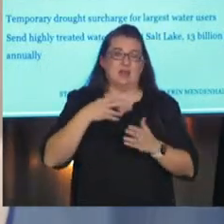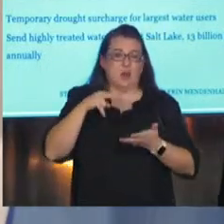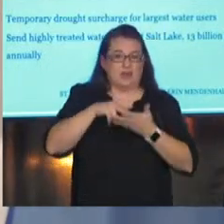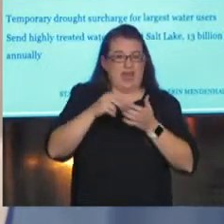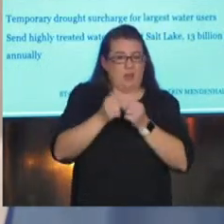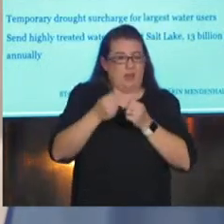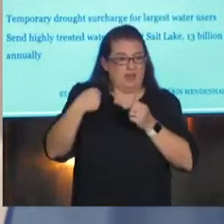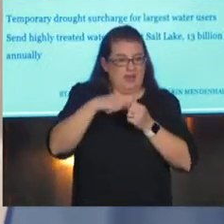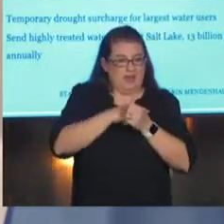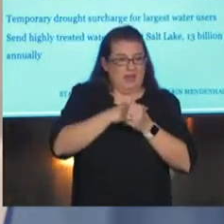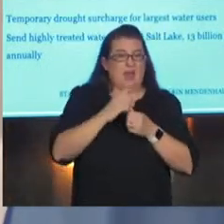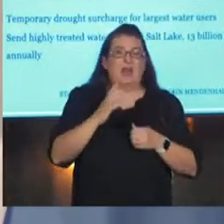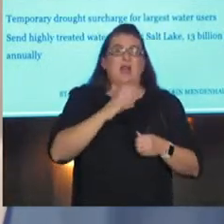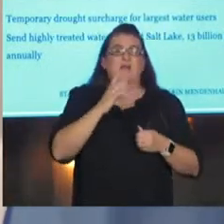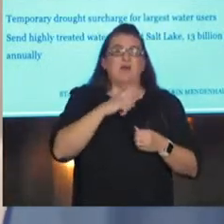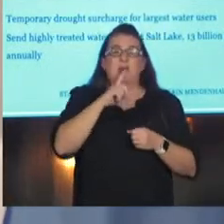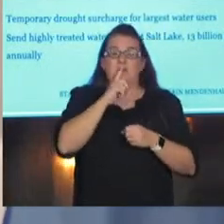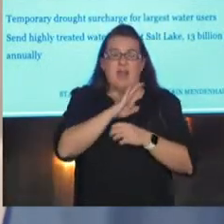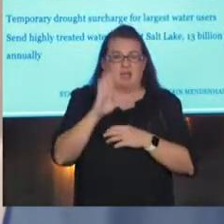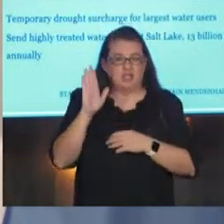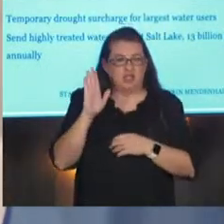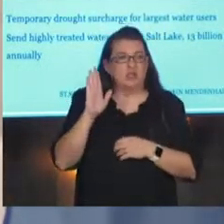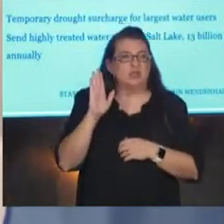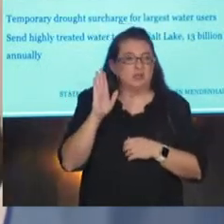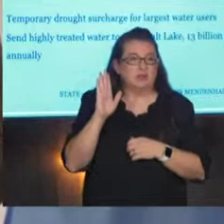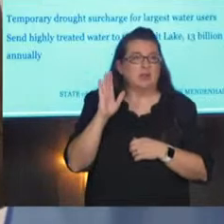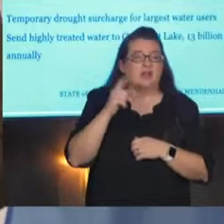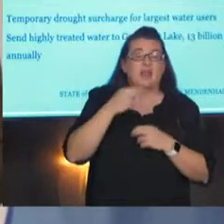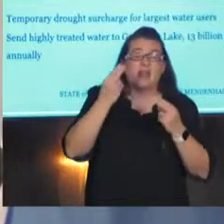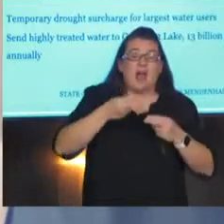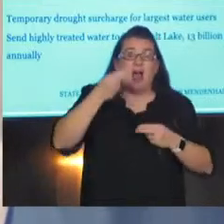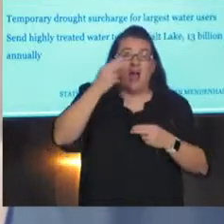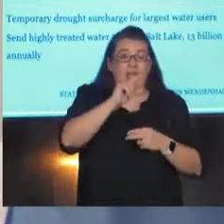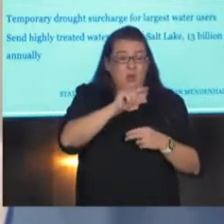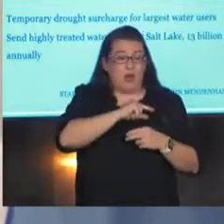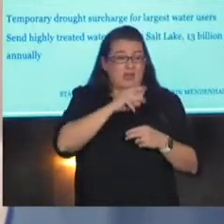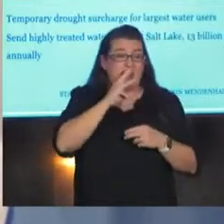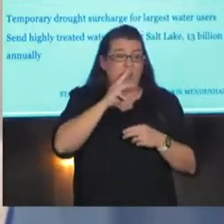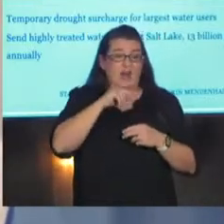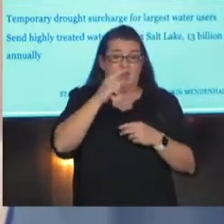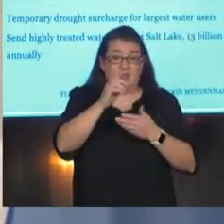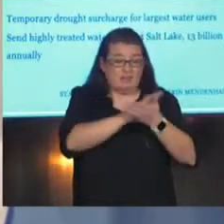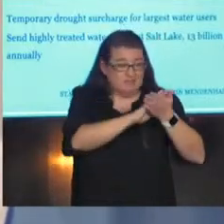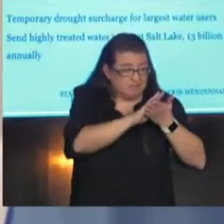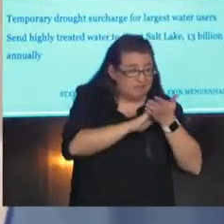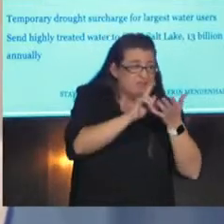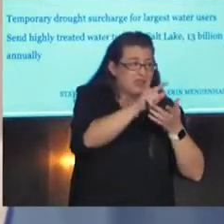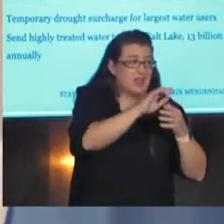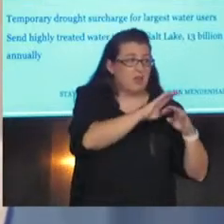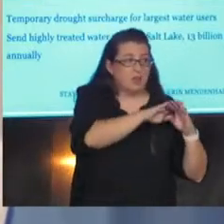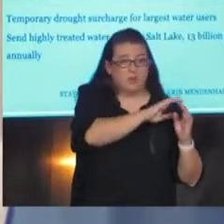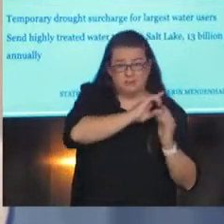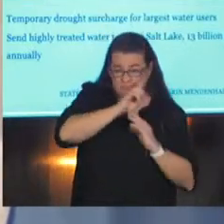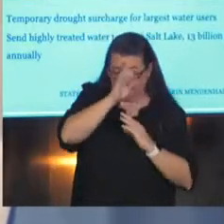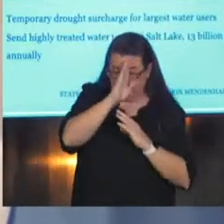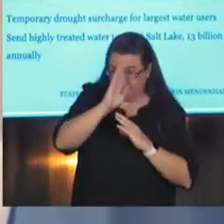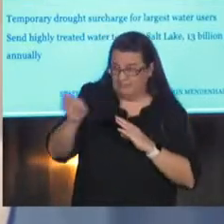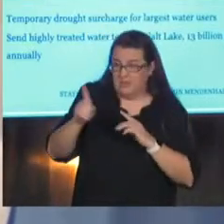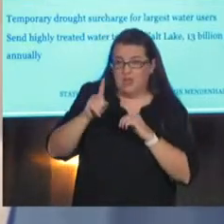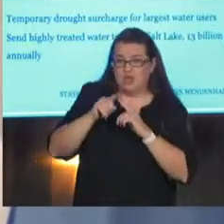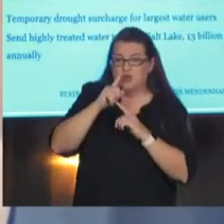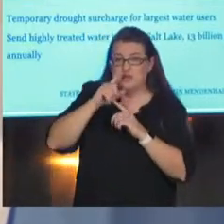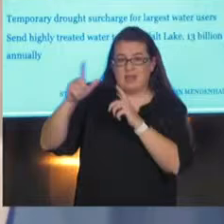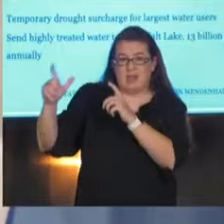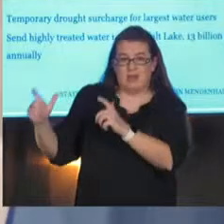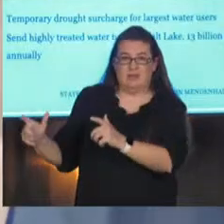me in a formal pledge that the high quality water that they treat there will go to the Great Salt Lake. And